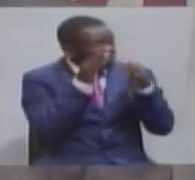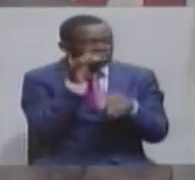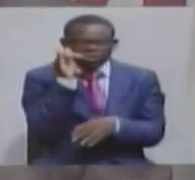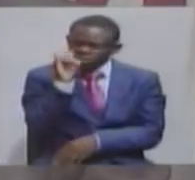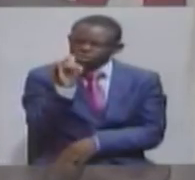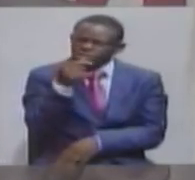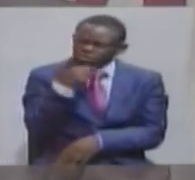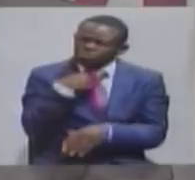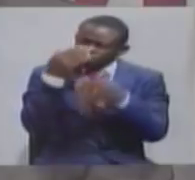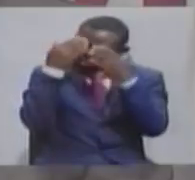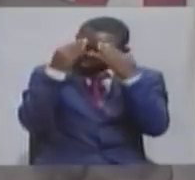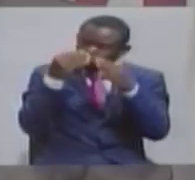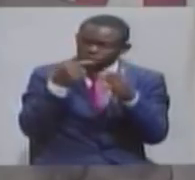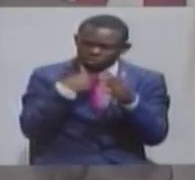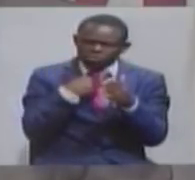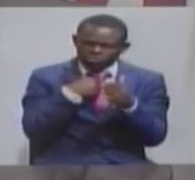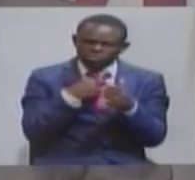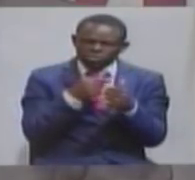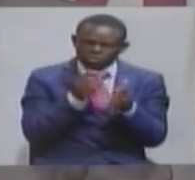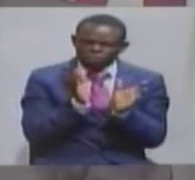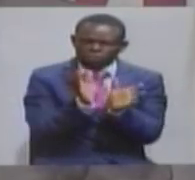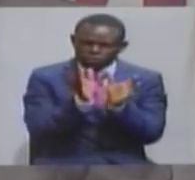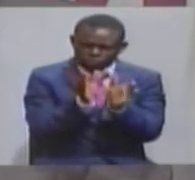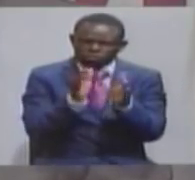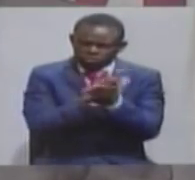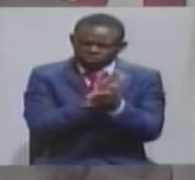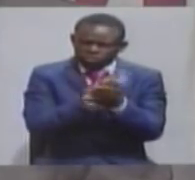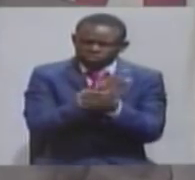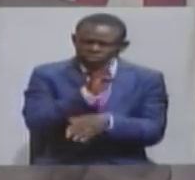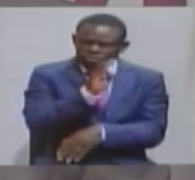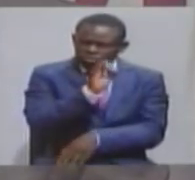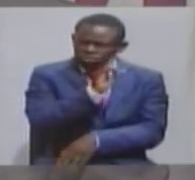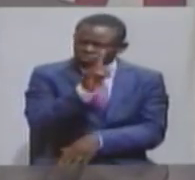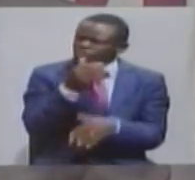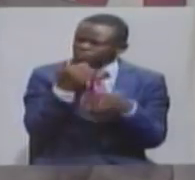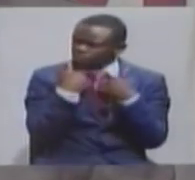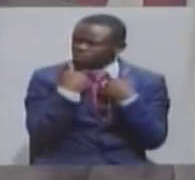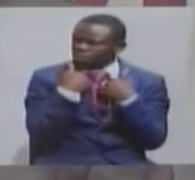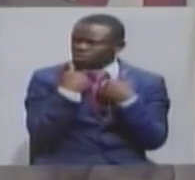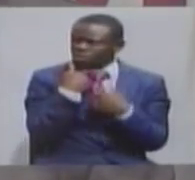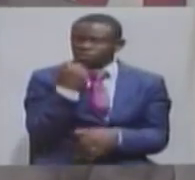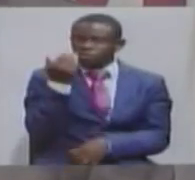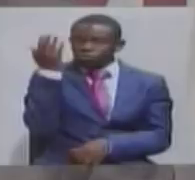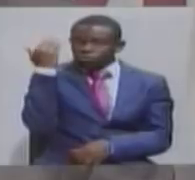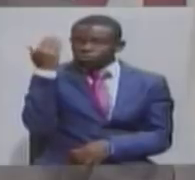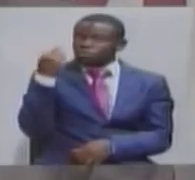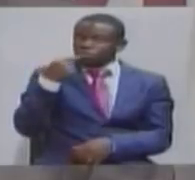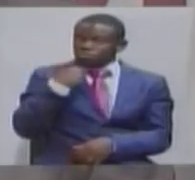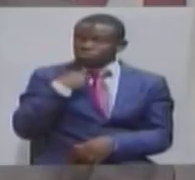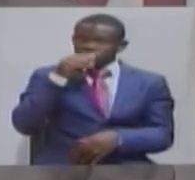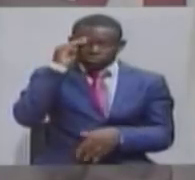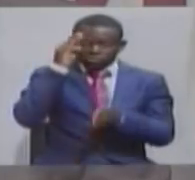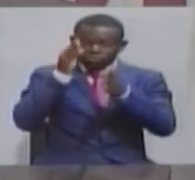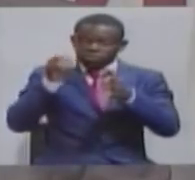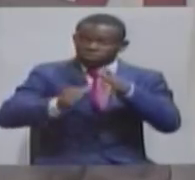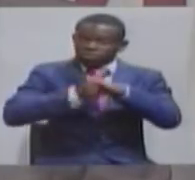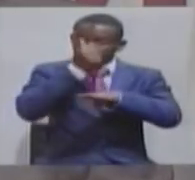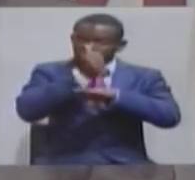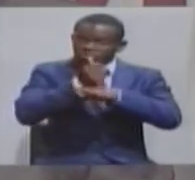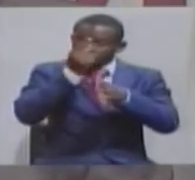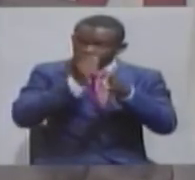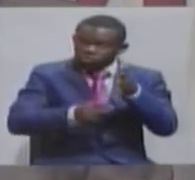who pushed that, in case you've forgotten. The first appointment I had was Information Minister. And it was me who